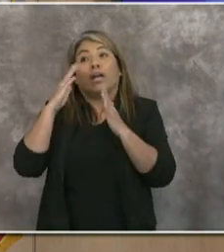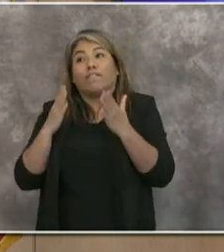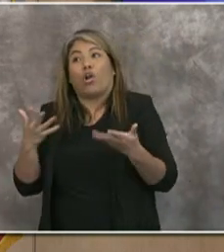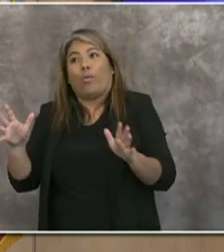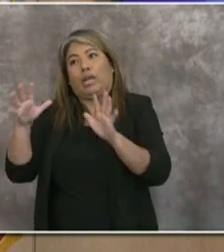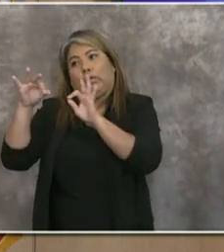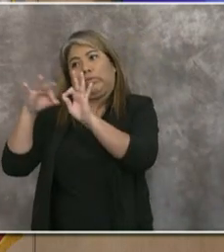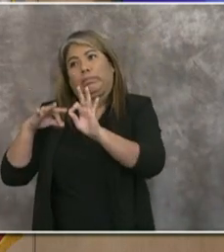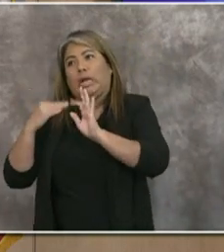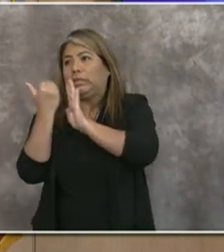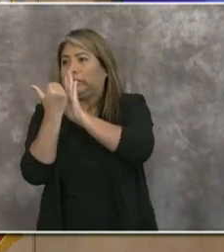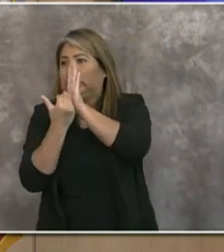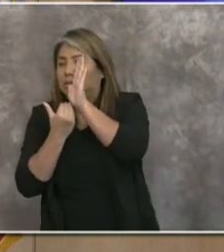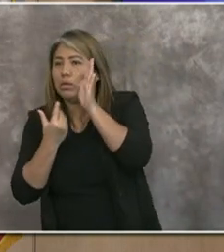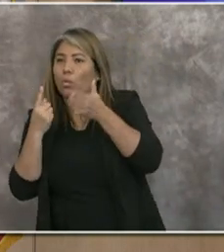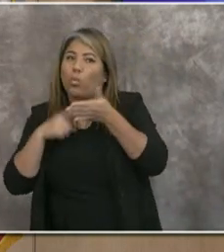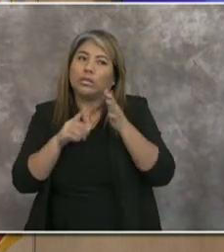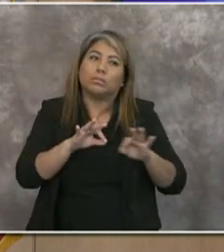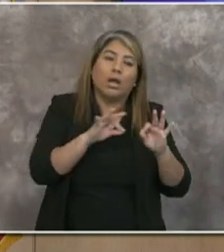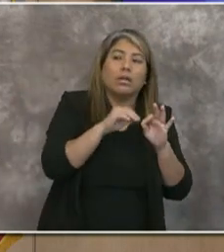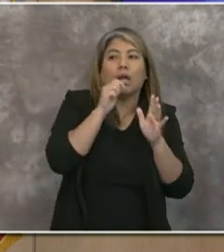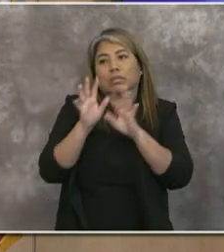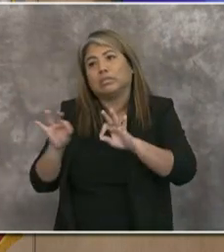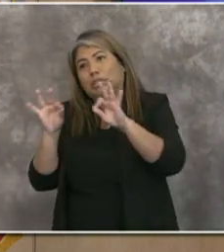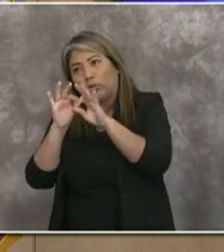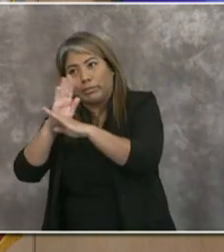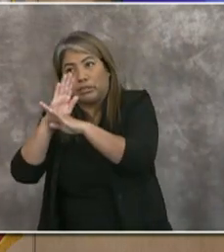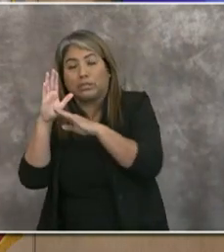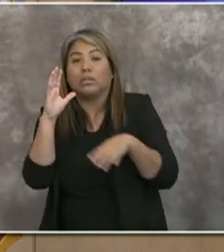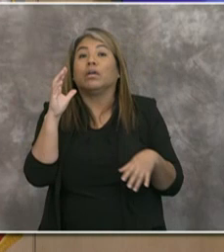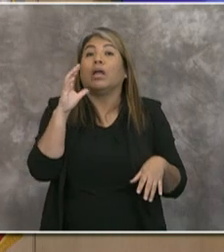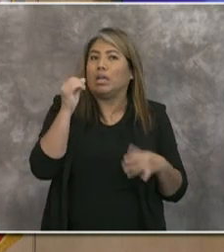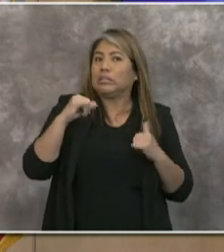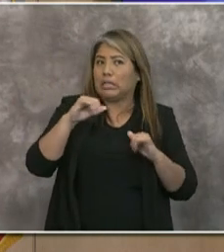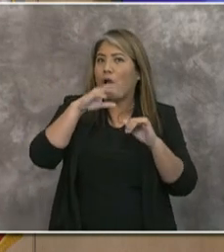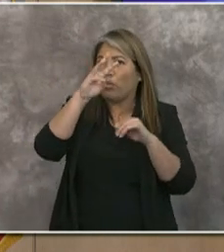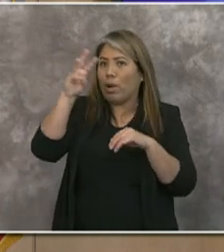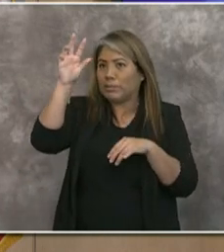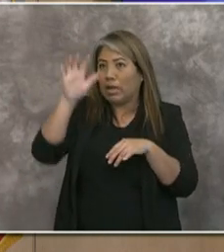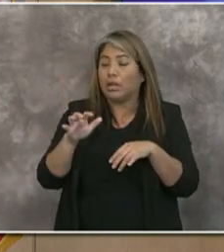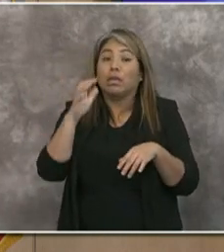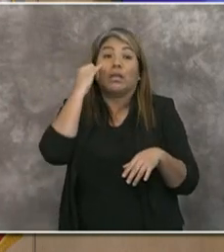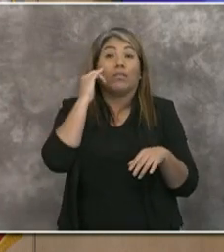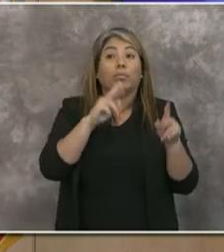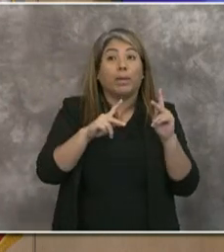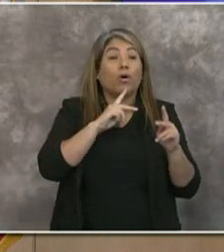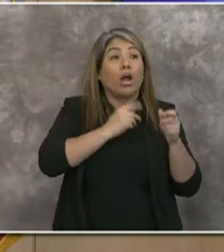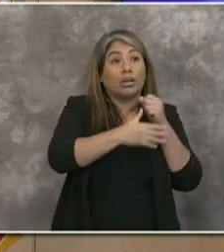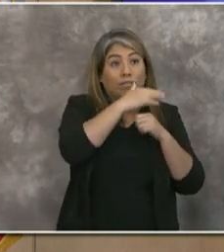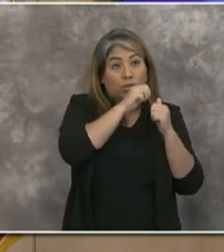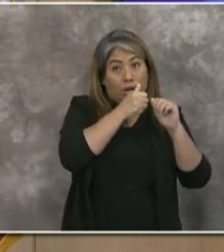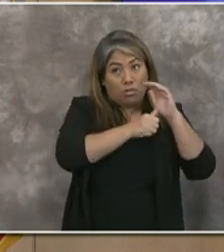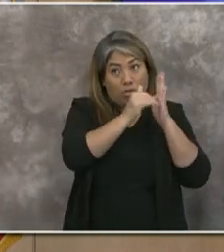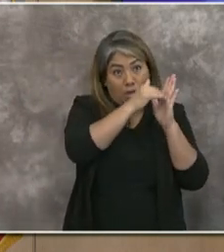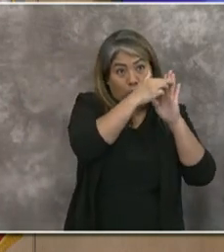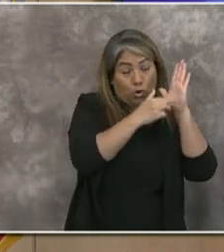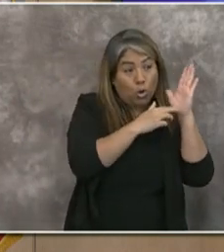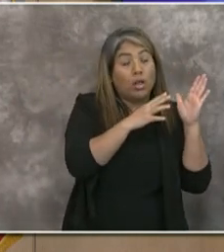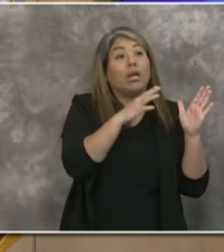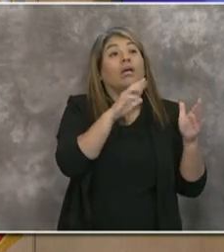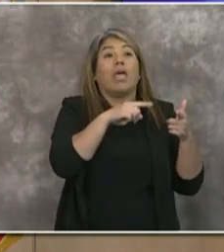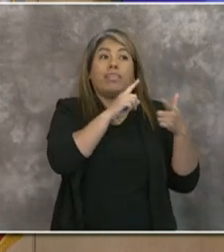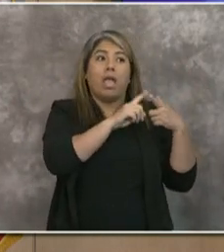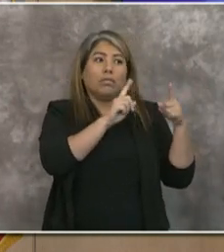non-essential businesses in the listing that is still on their website. So if individuals are covered by that and they are essential in that outline, then they've been okay to